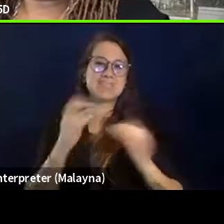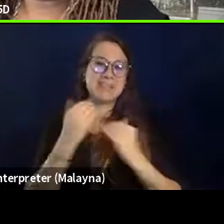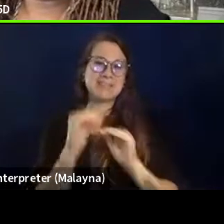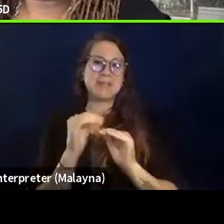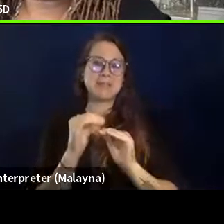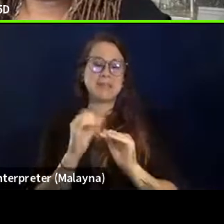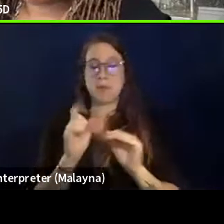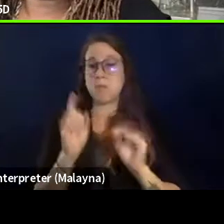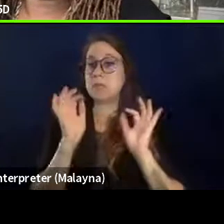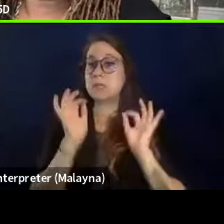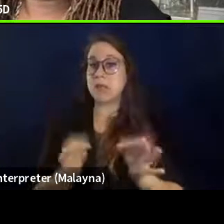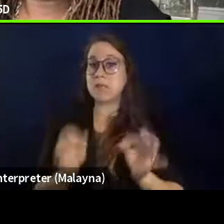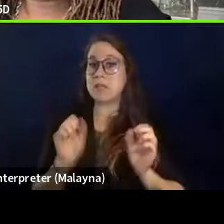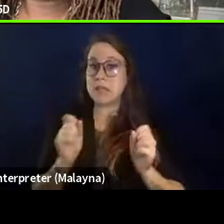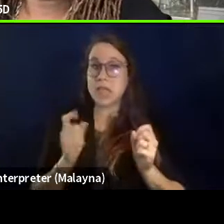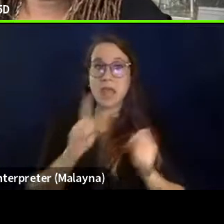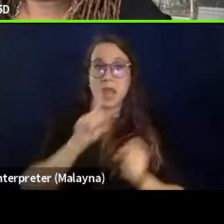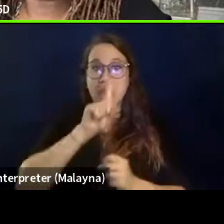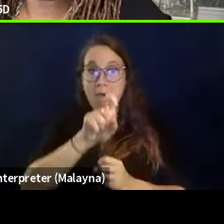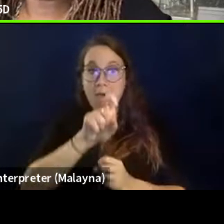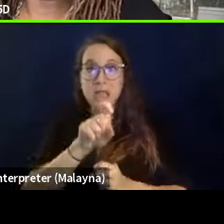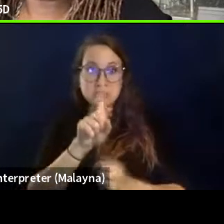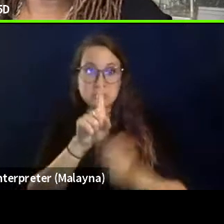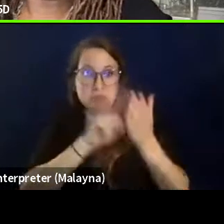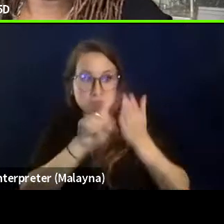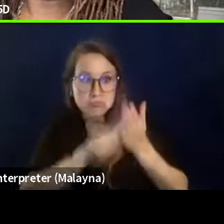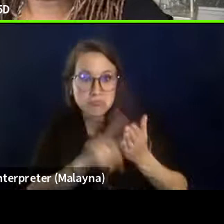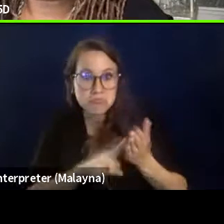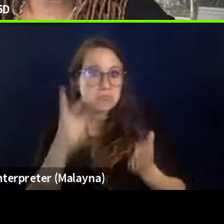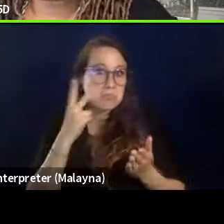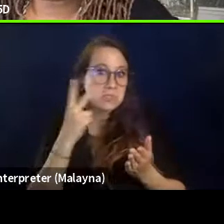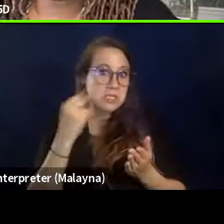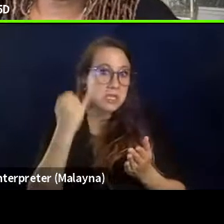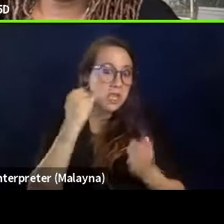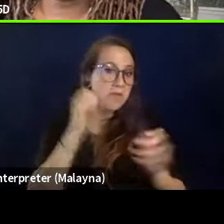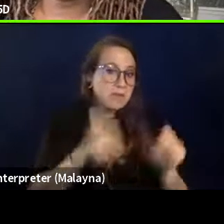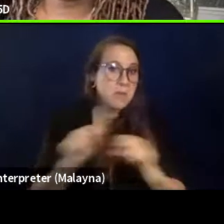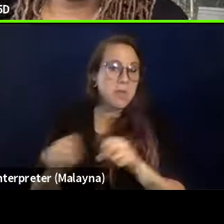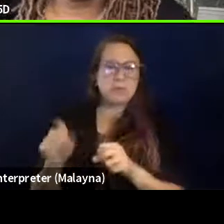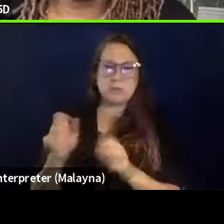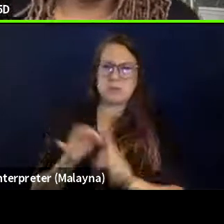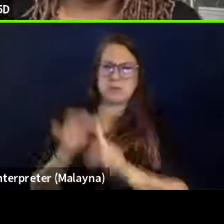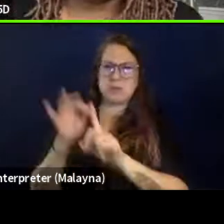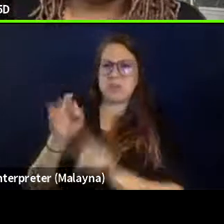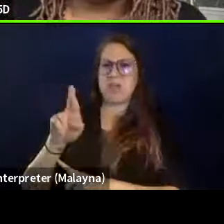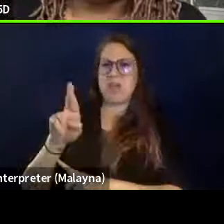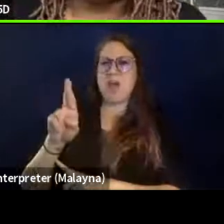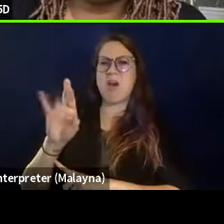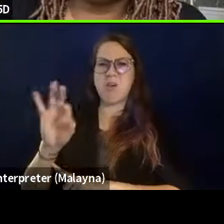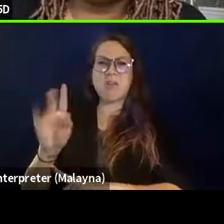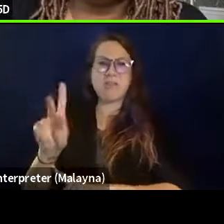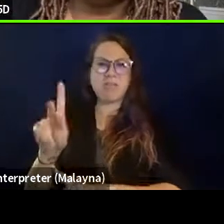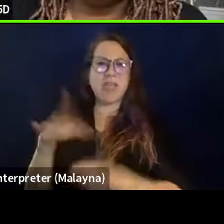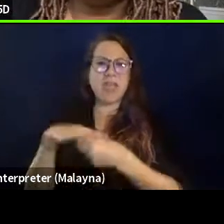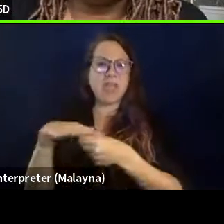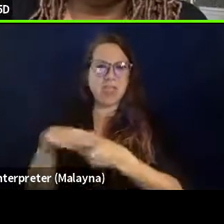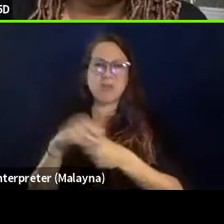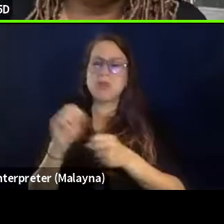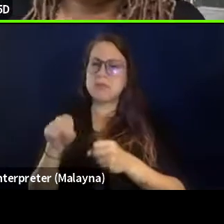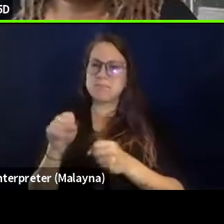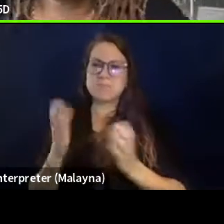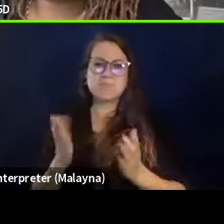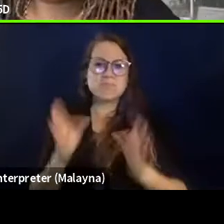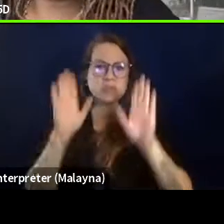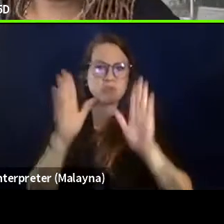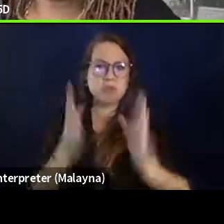certainly ask that they look into that, especially, in that RFK area. So that's a great suggestion, and we'll